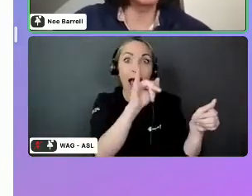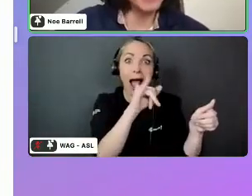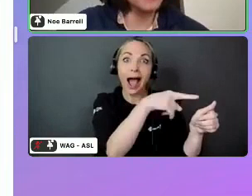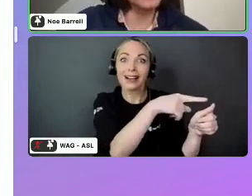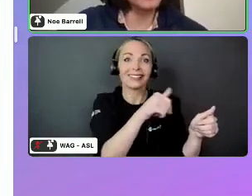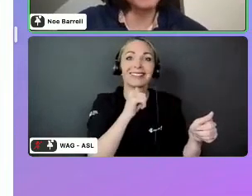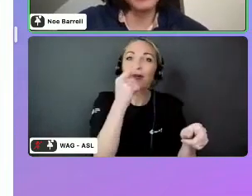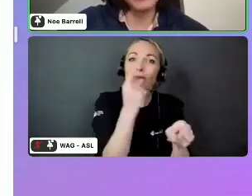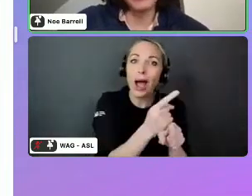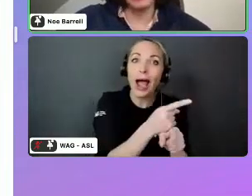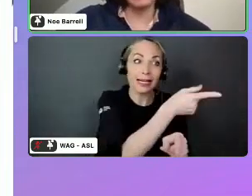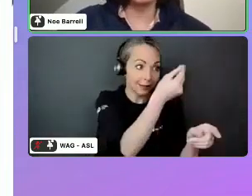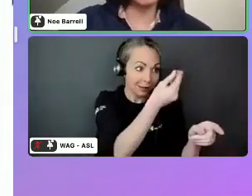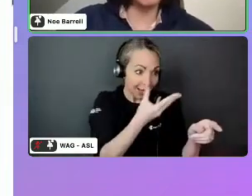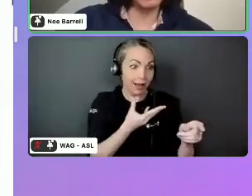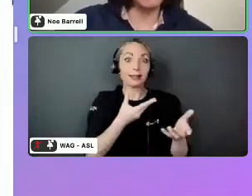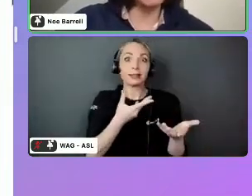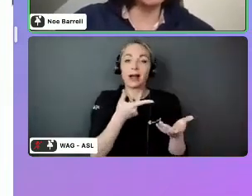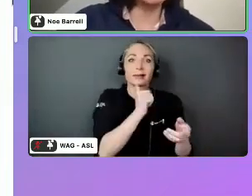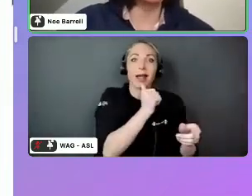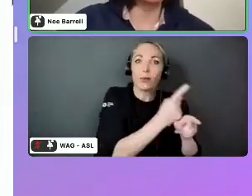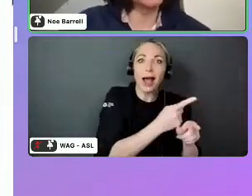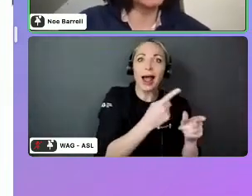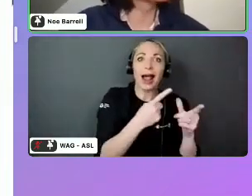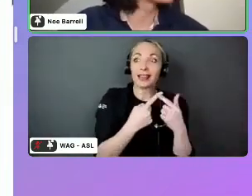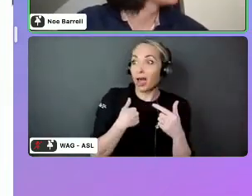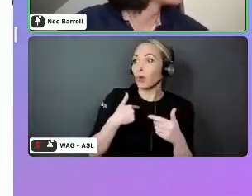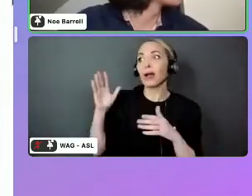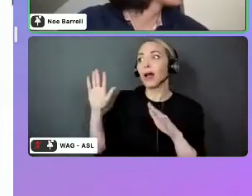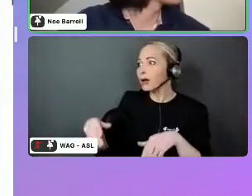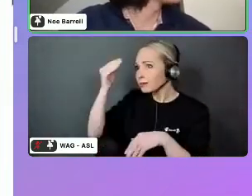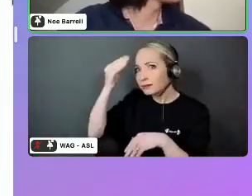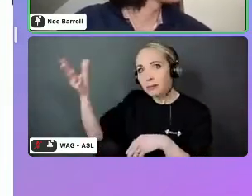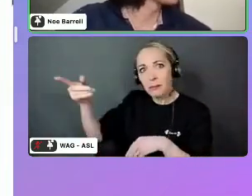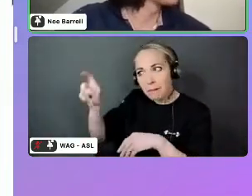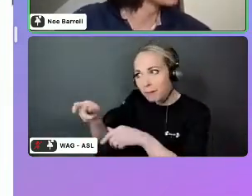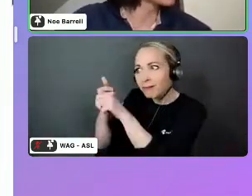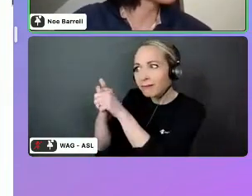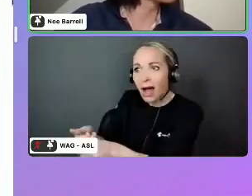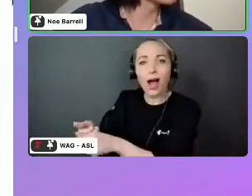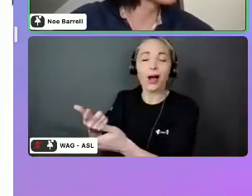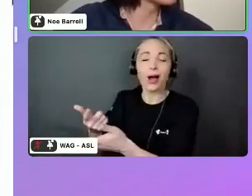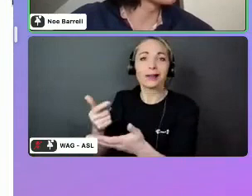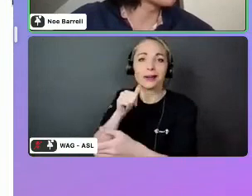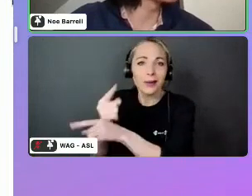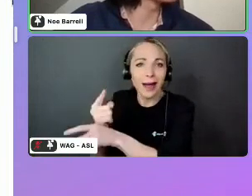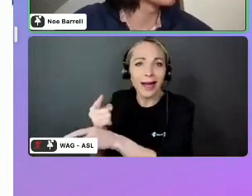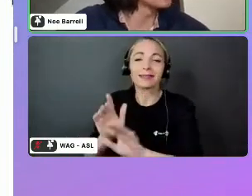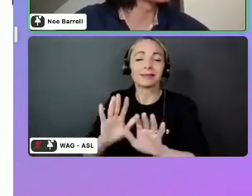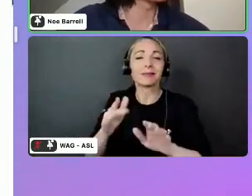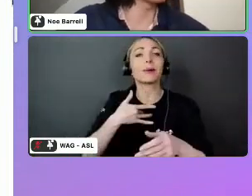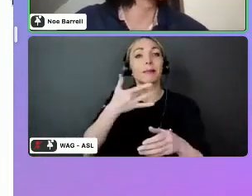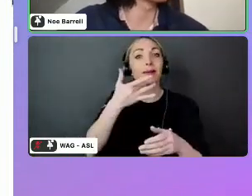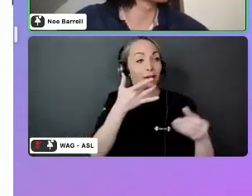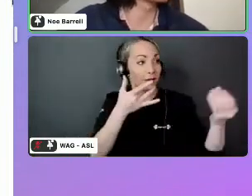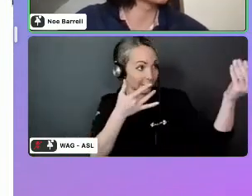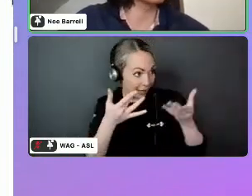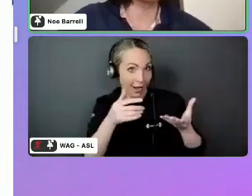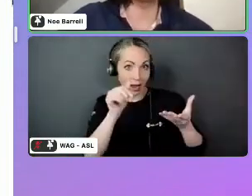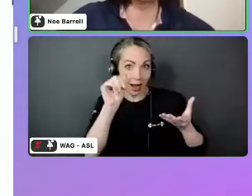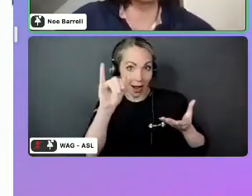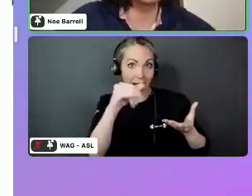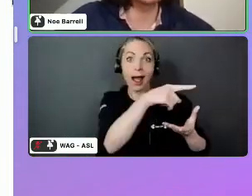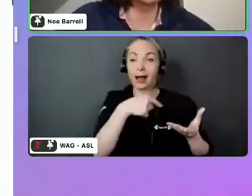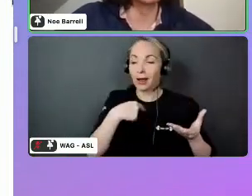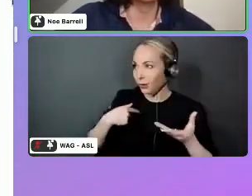learning detections. And so another example of a case where we use machine learning is not just with the interactive components, but also with